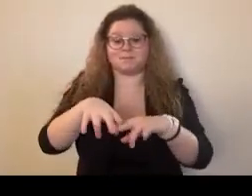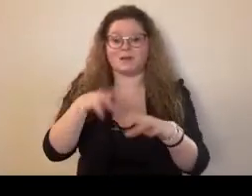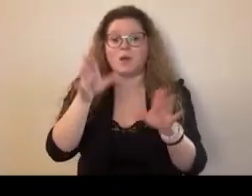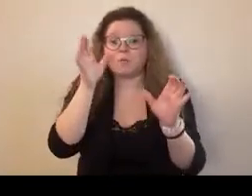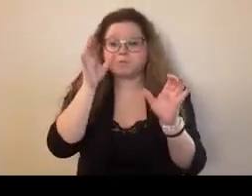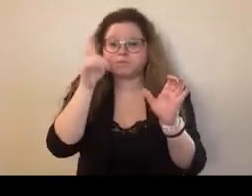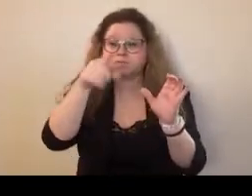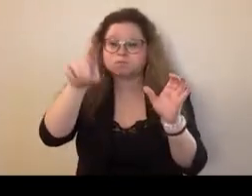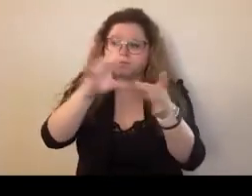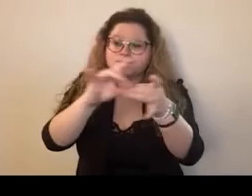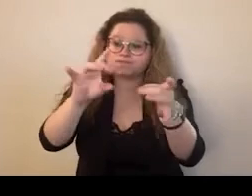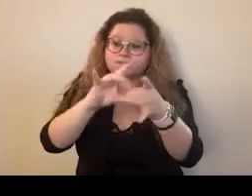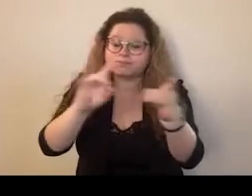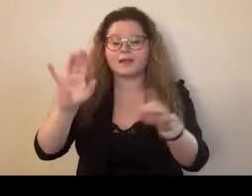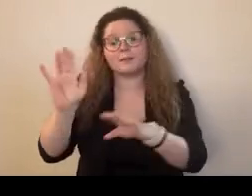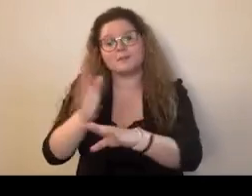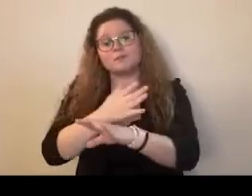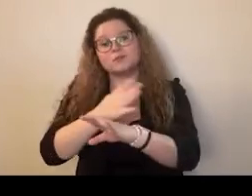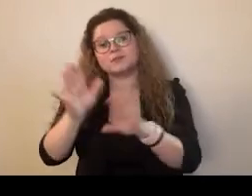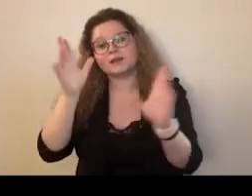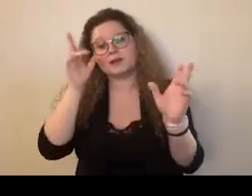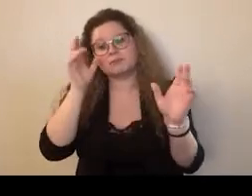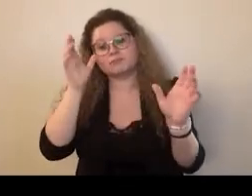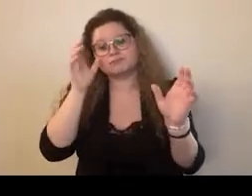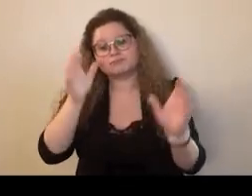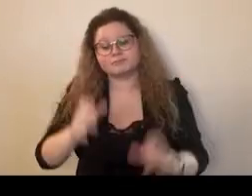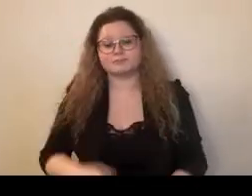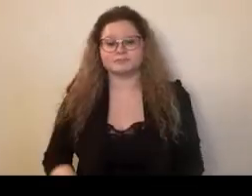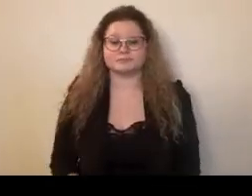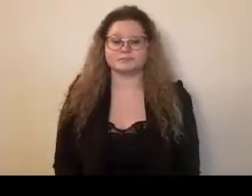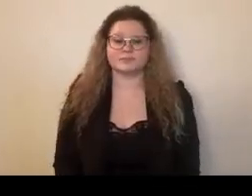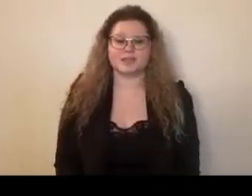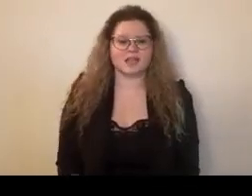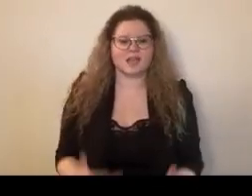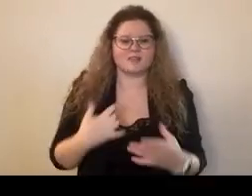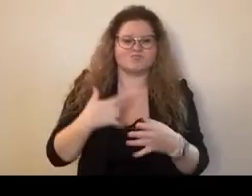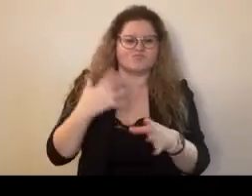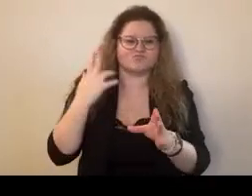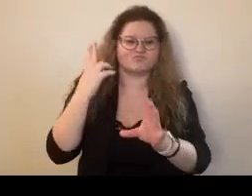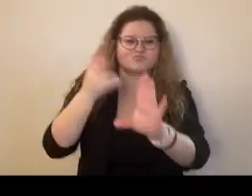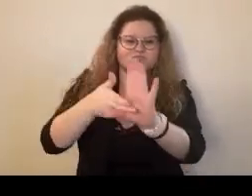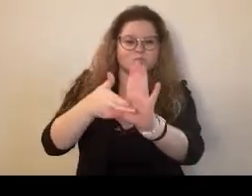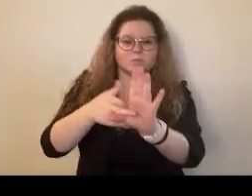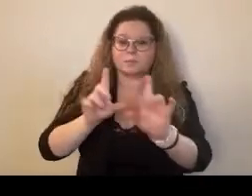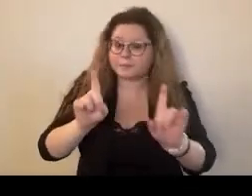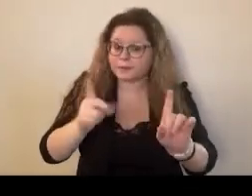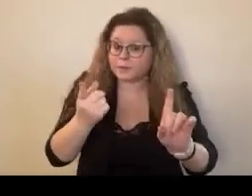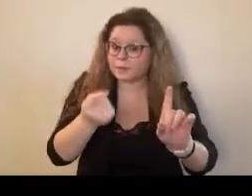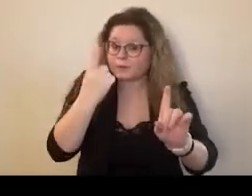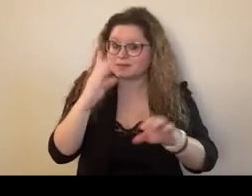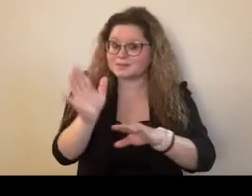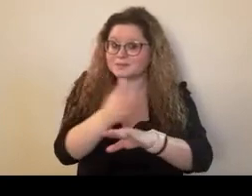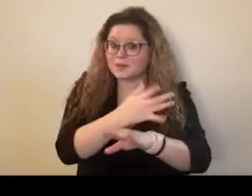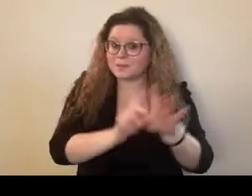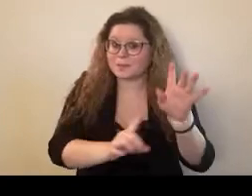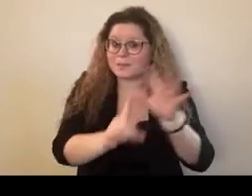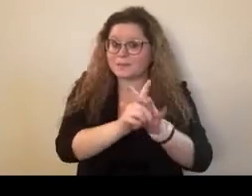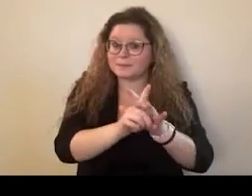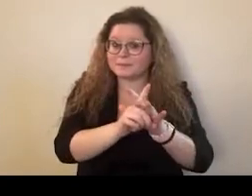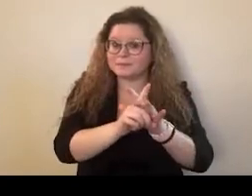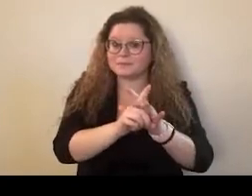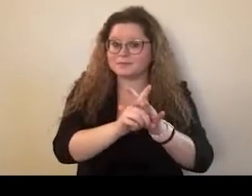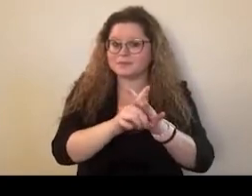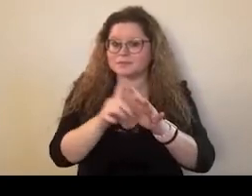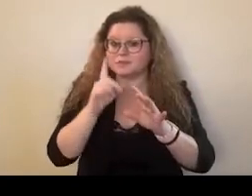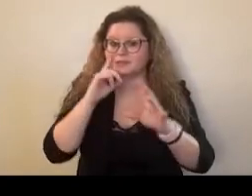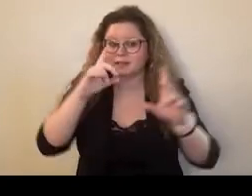was said and the music that was playing. Never really joined in until one song came on. Then she turned